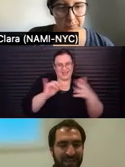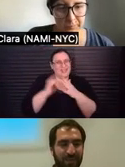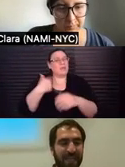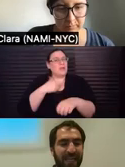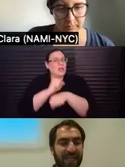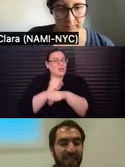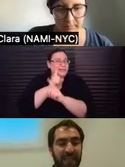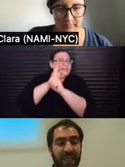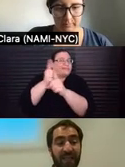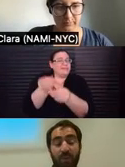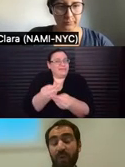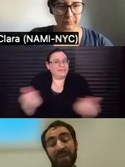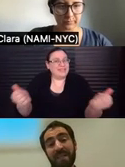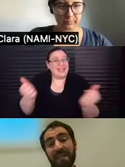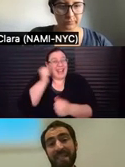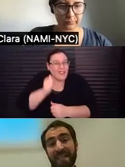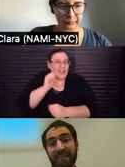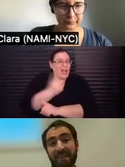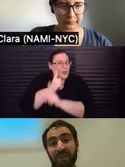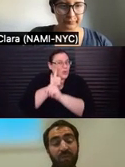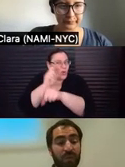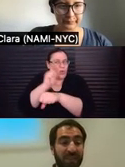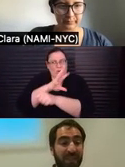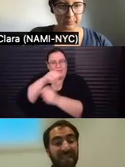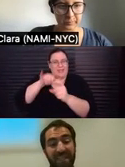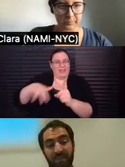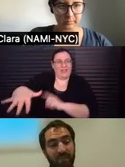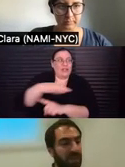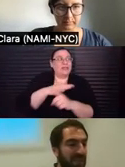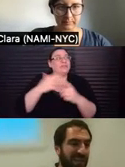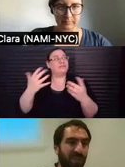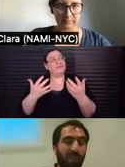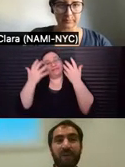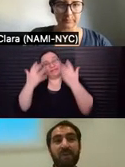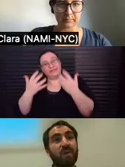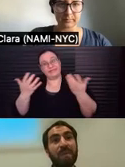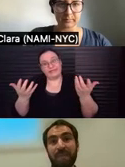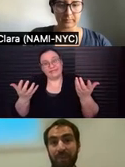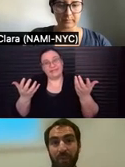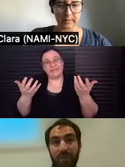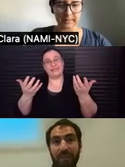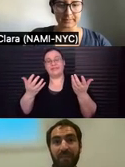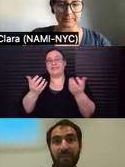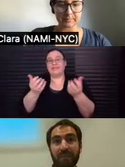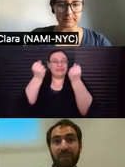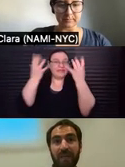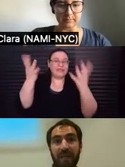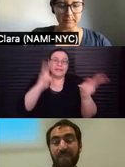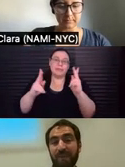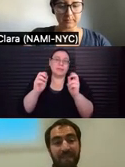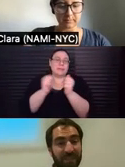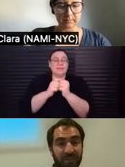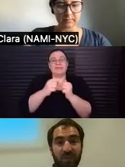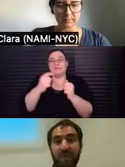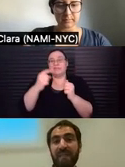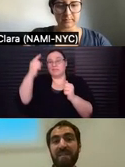eliminating every day in our work within that setting. And unfortunately, it's where so many people with